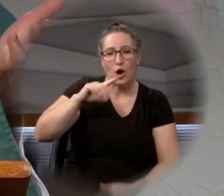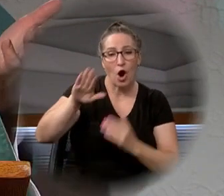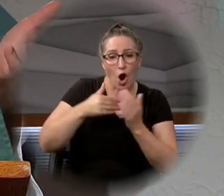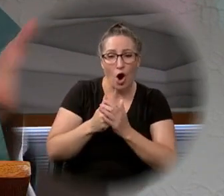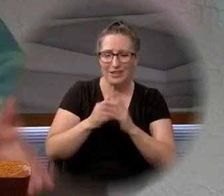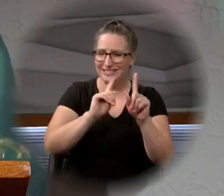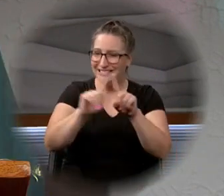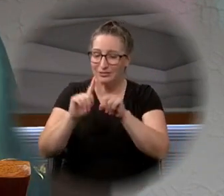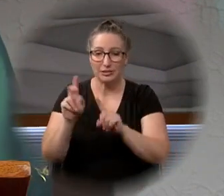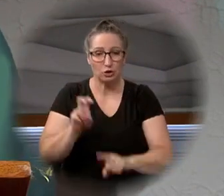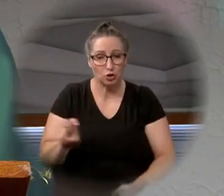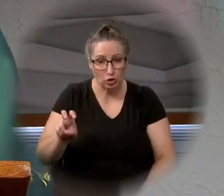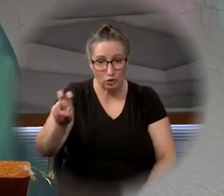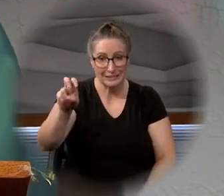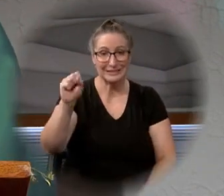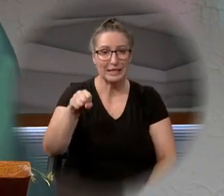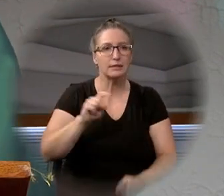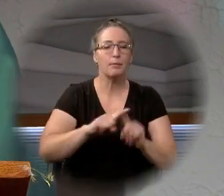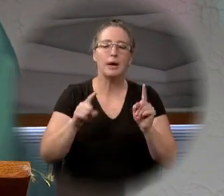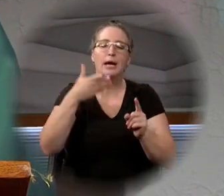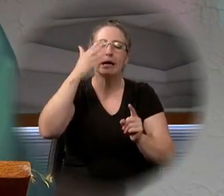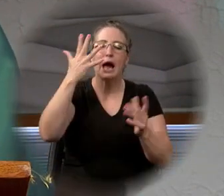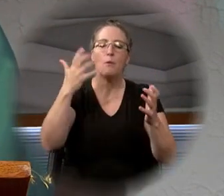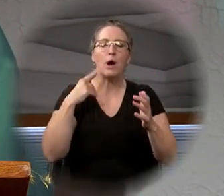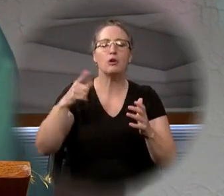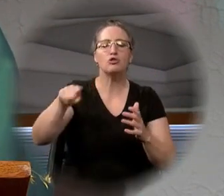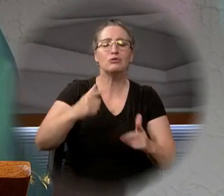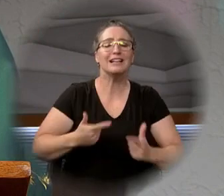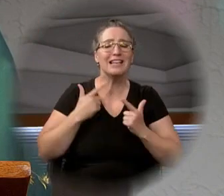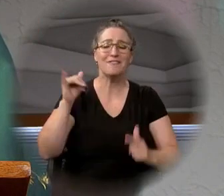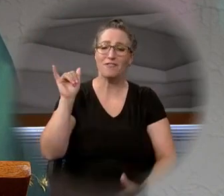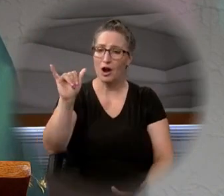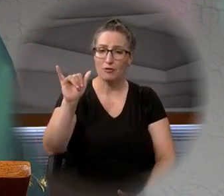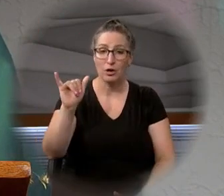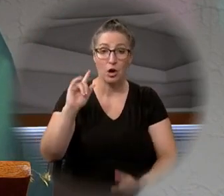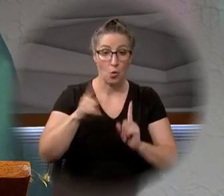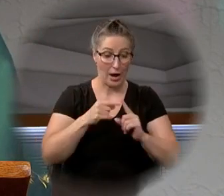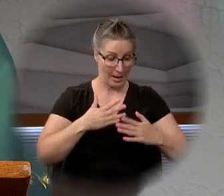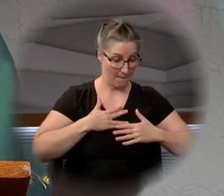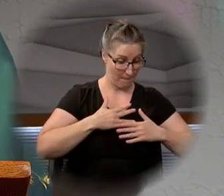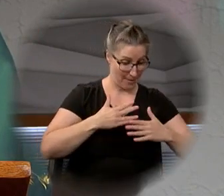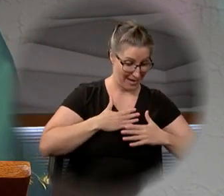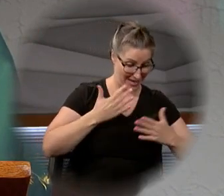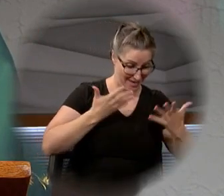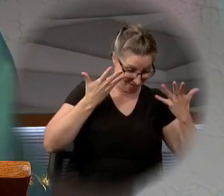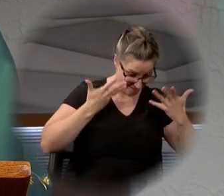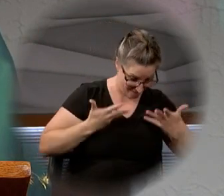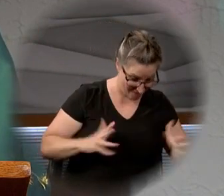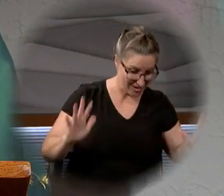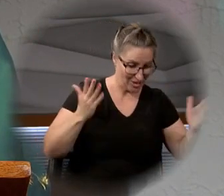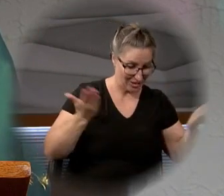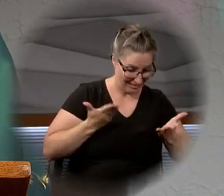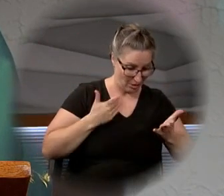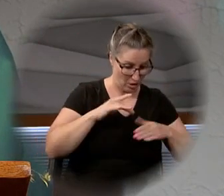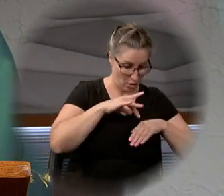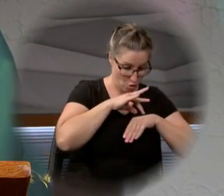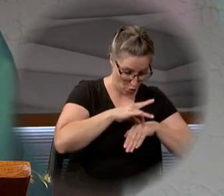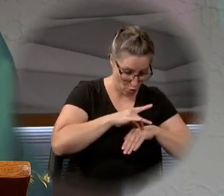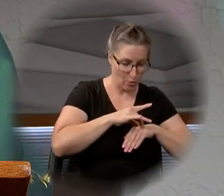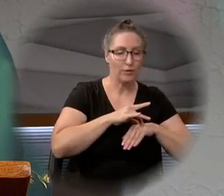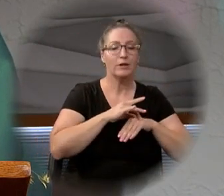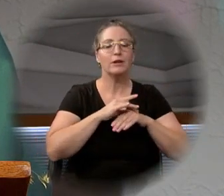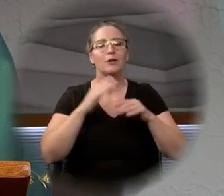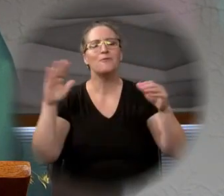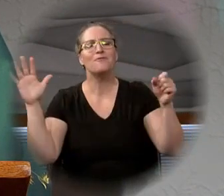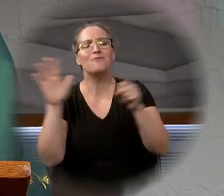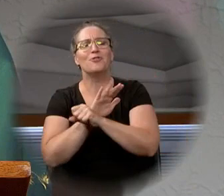God wants us all to live forever. When we take our last breath in this world, to be able to live for all eternity in the